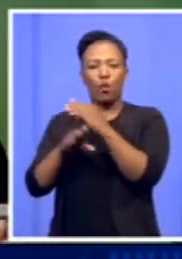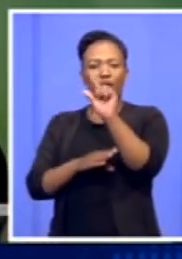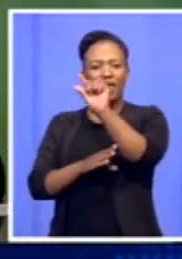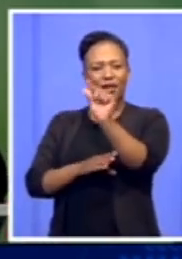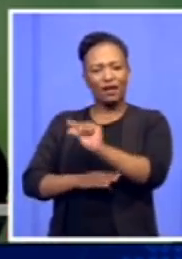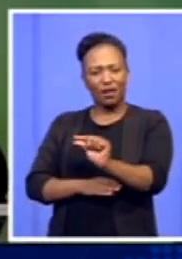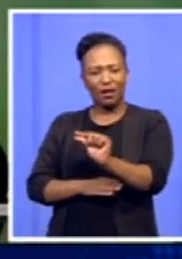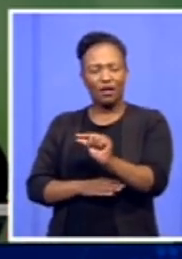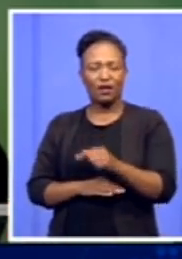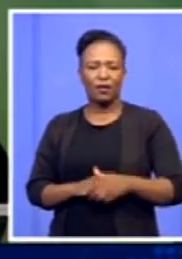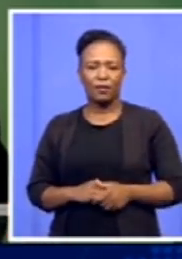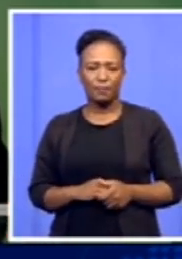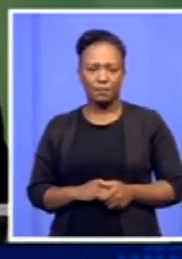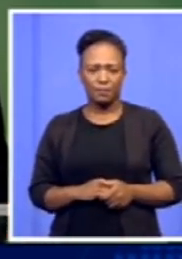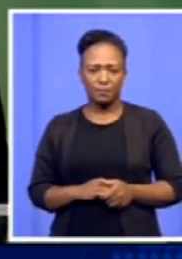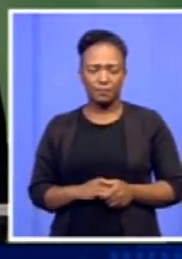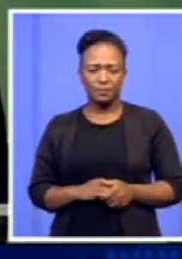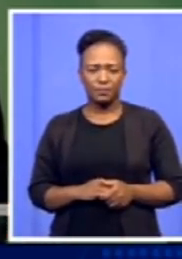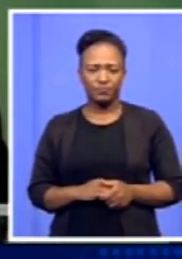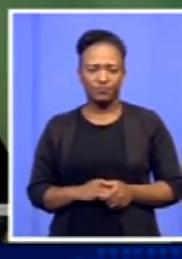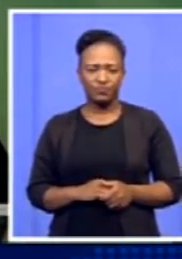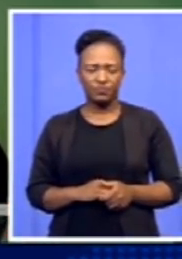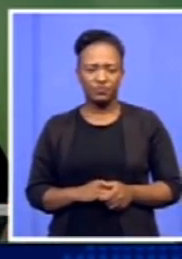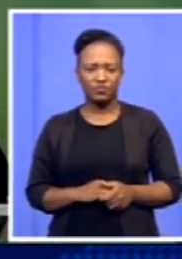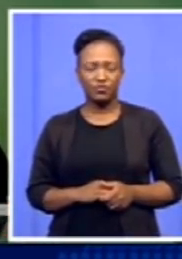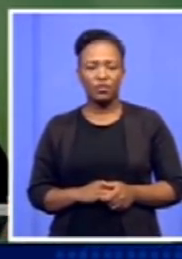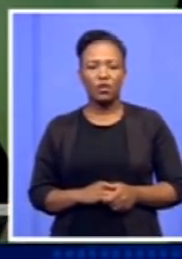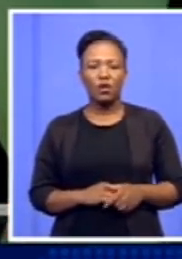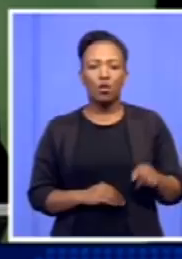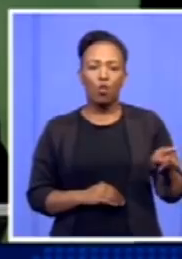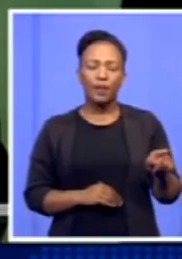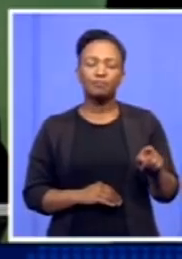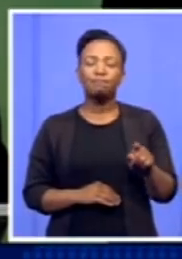And the Prime Minister of Italy also said